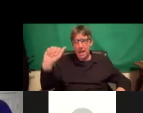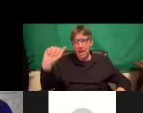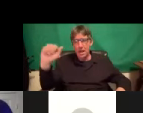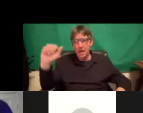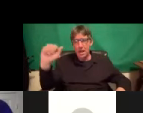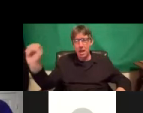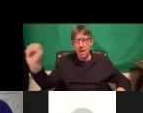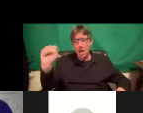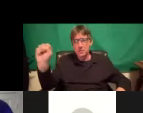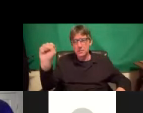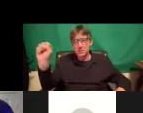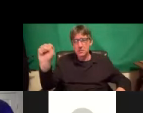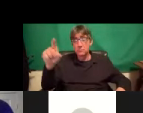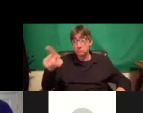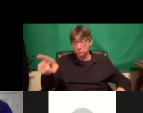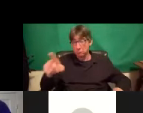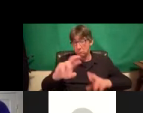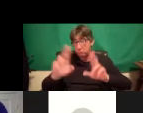I've asked to unmute you.